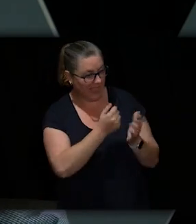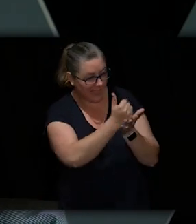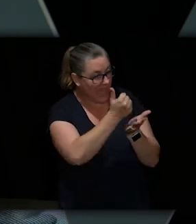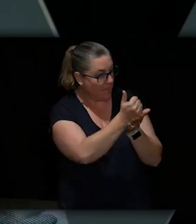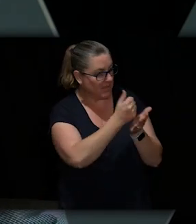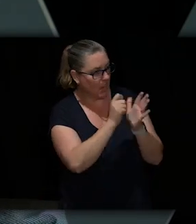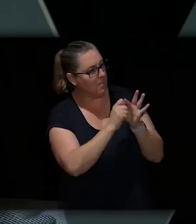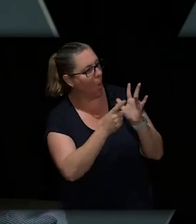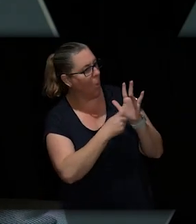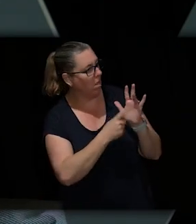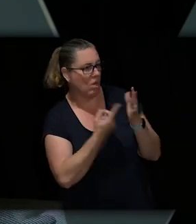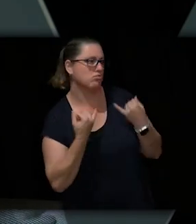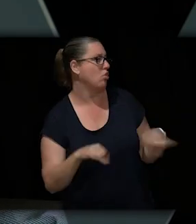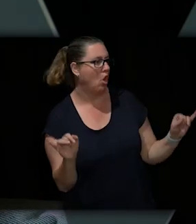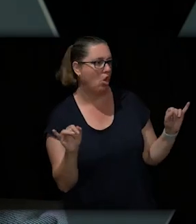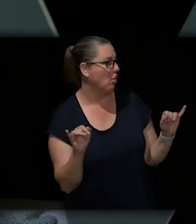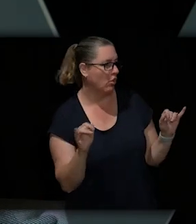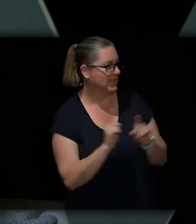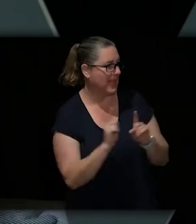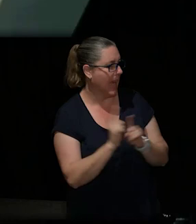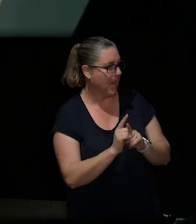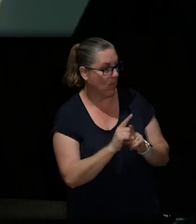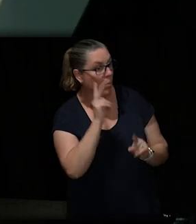We were looking at the numbers, but the numbers were wrong.